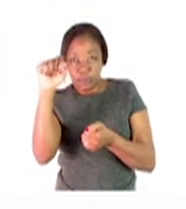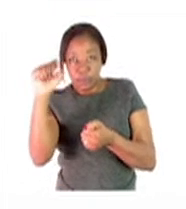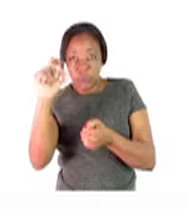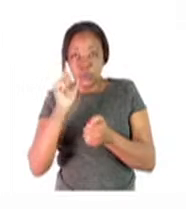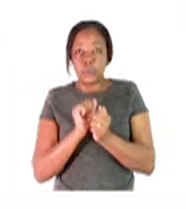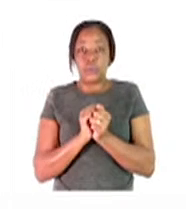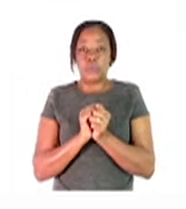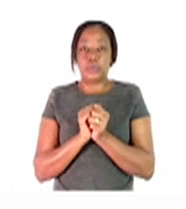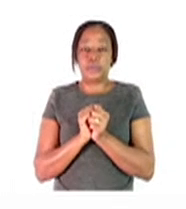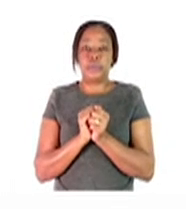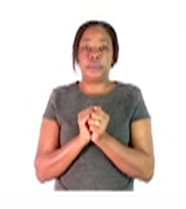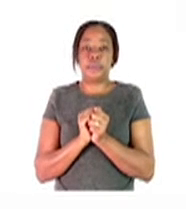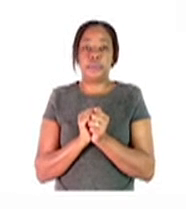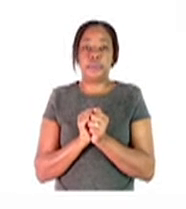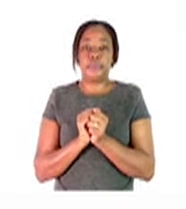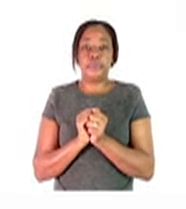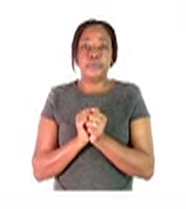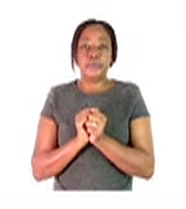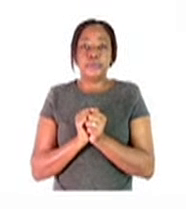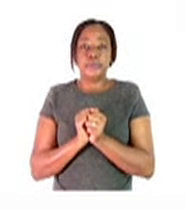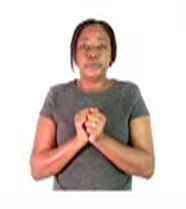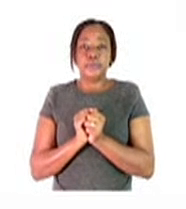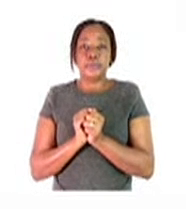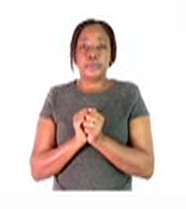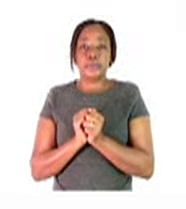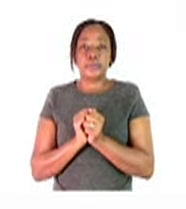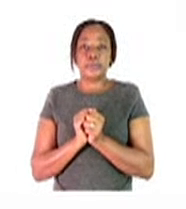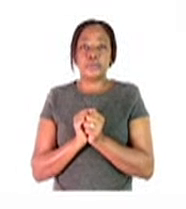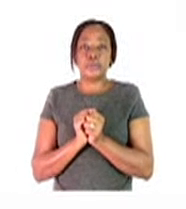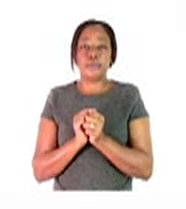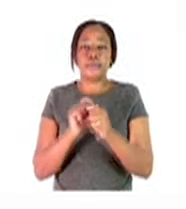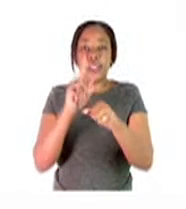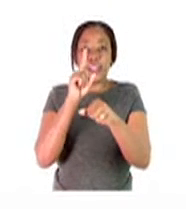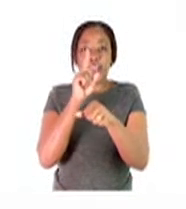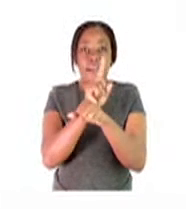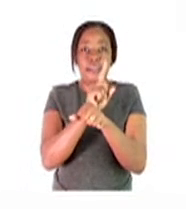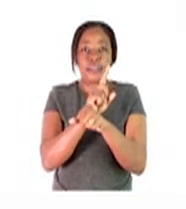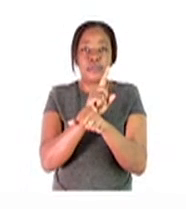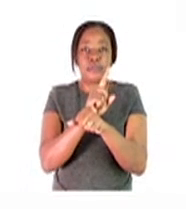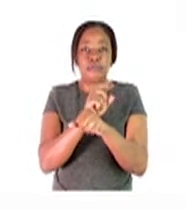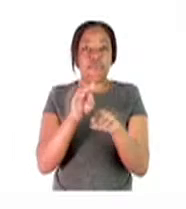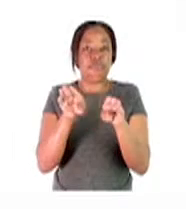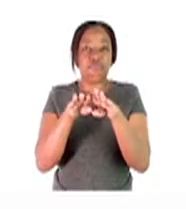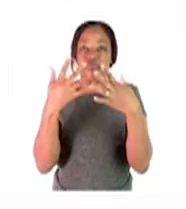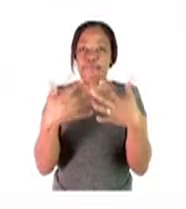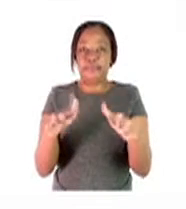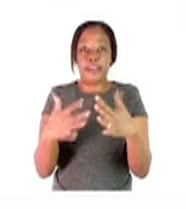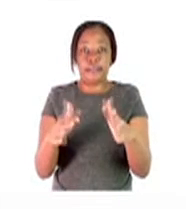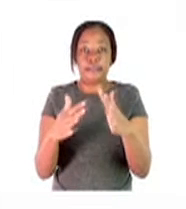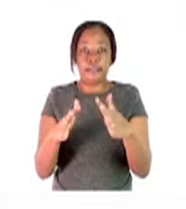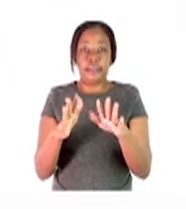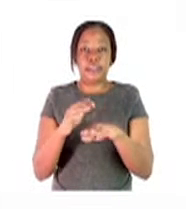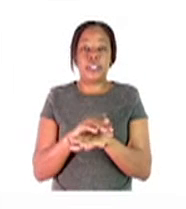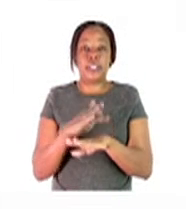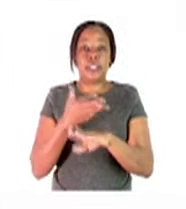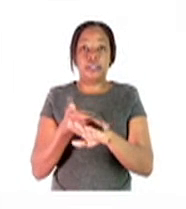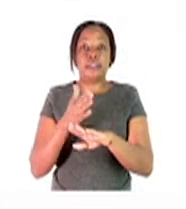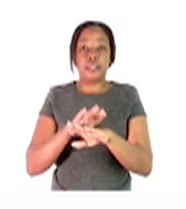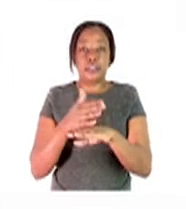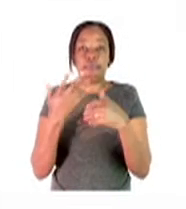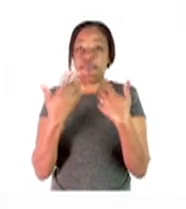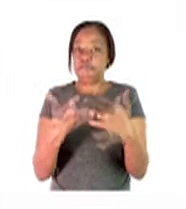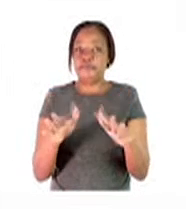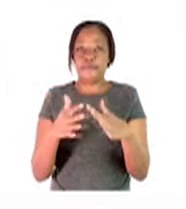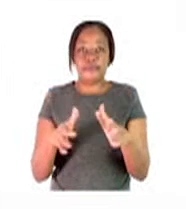also help you. The first one is done for you, number 1. They have done for you the one on